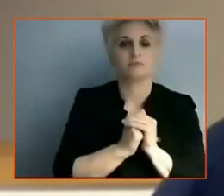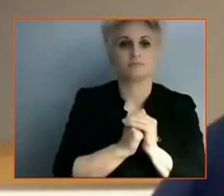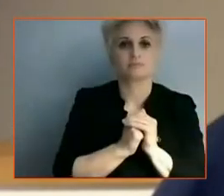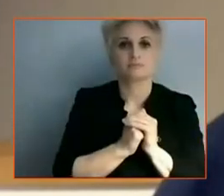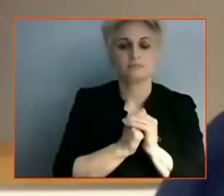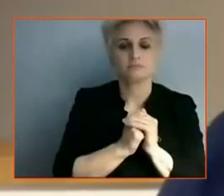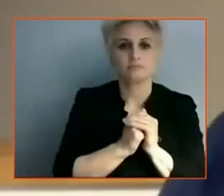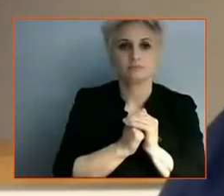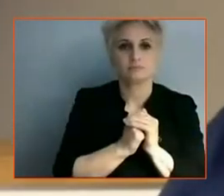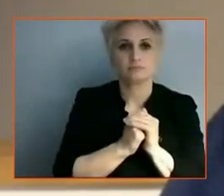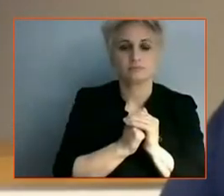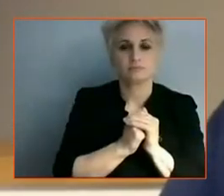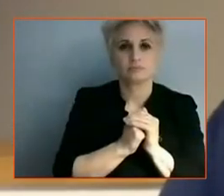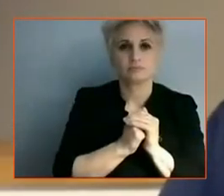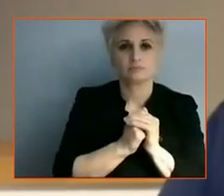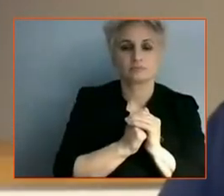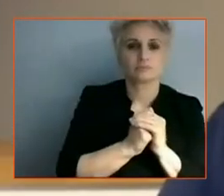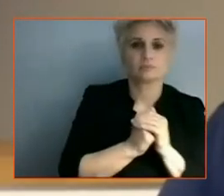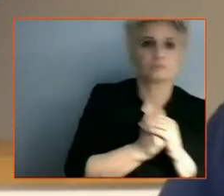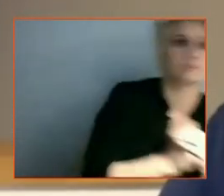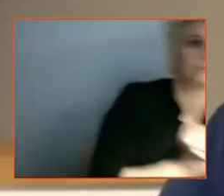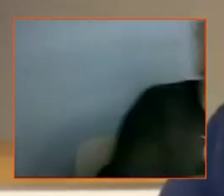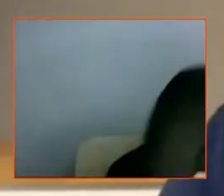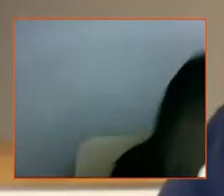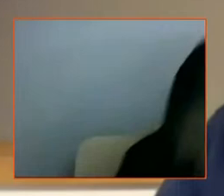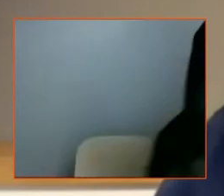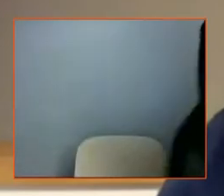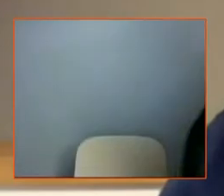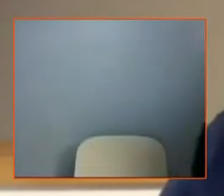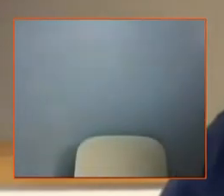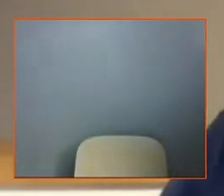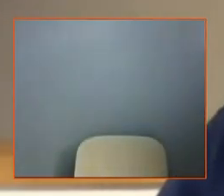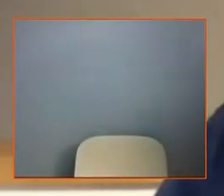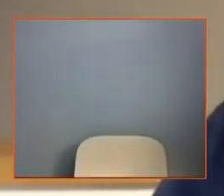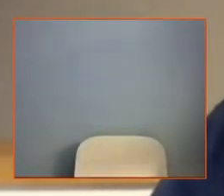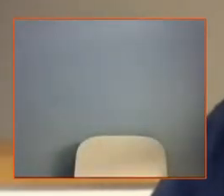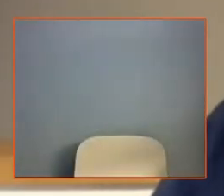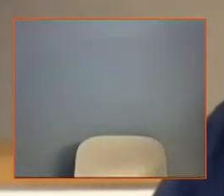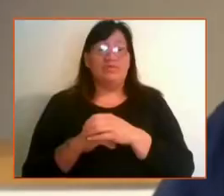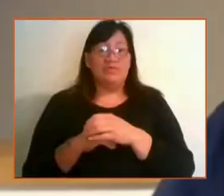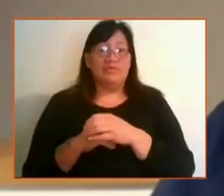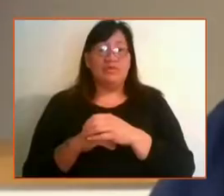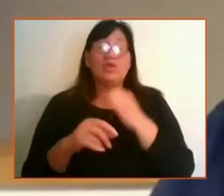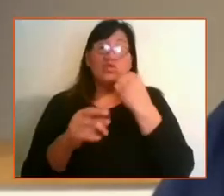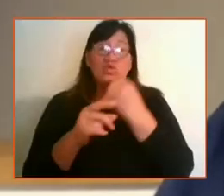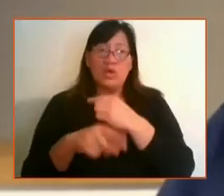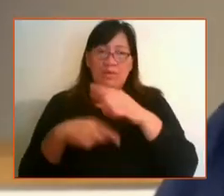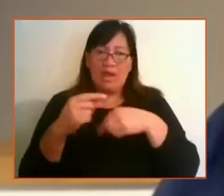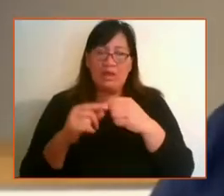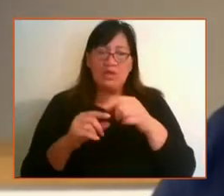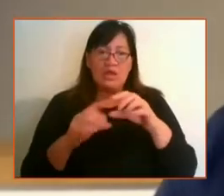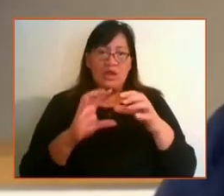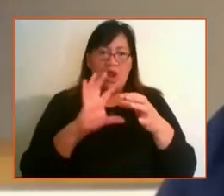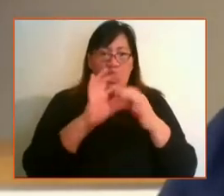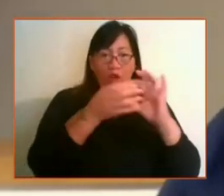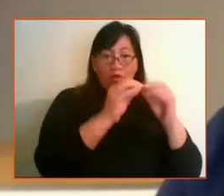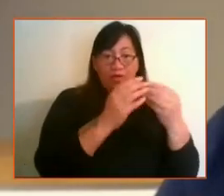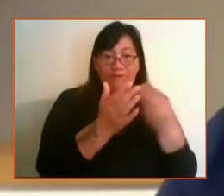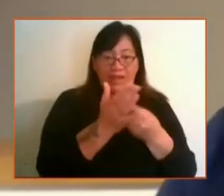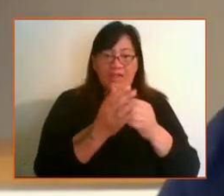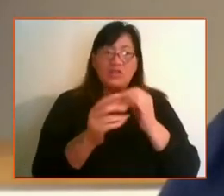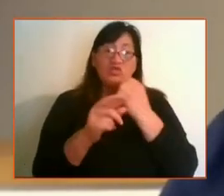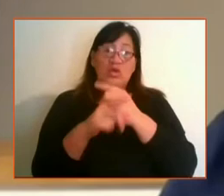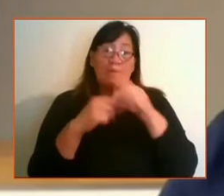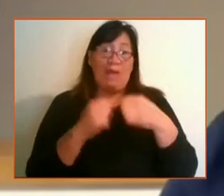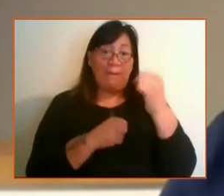forever. Look, coming back to the issue around the lottery funding, look, when it comes to pokies, look,